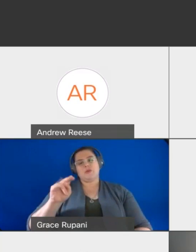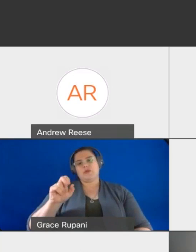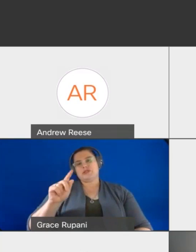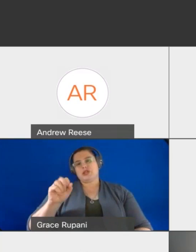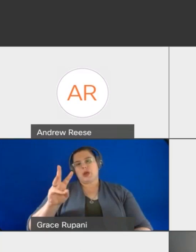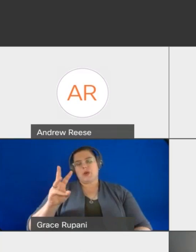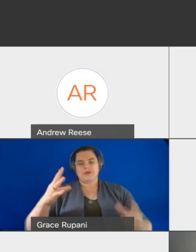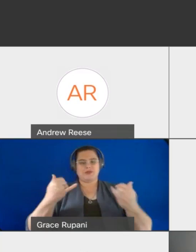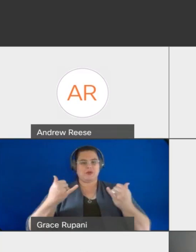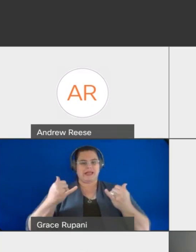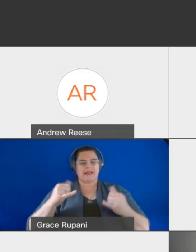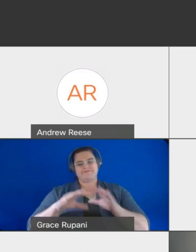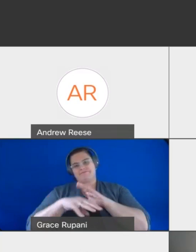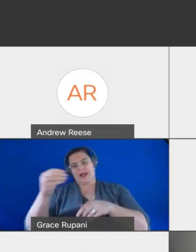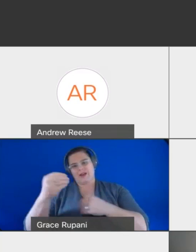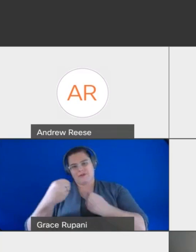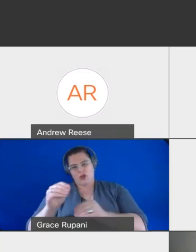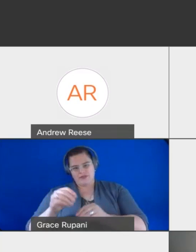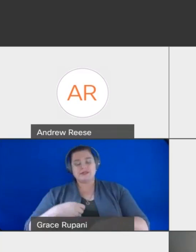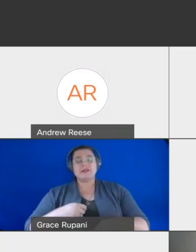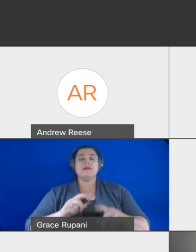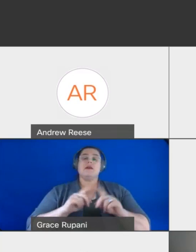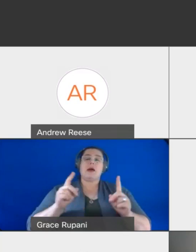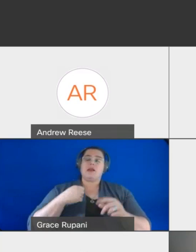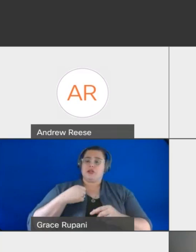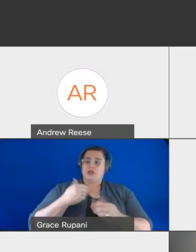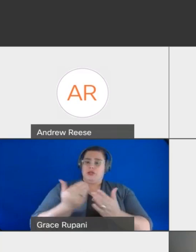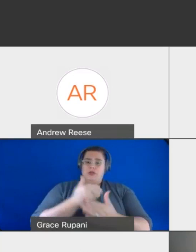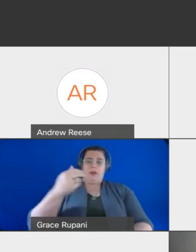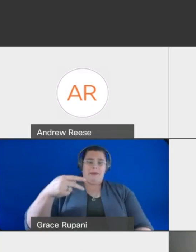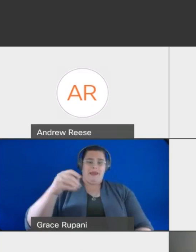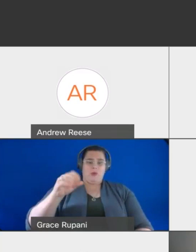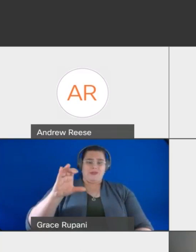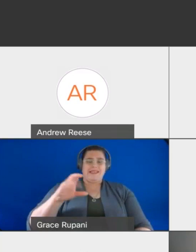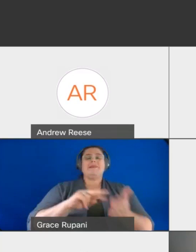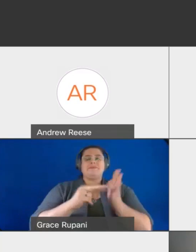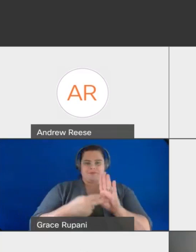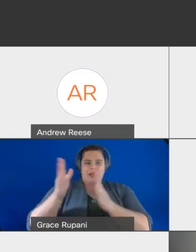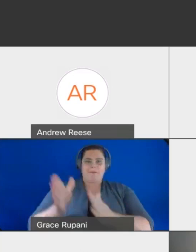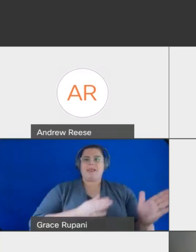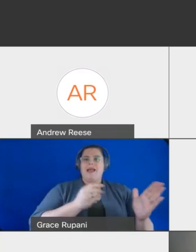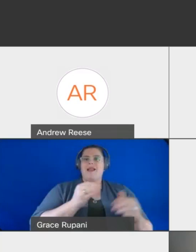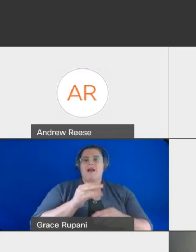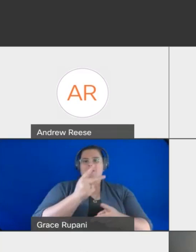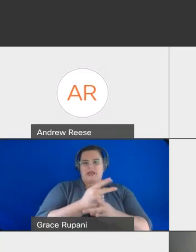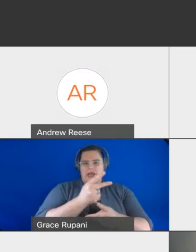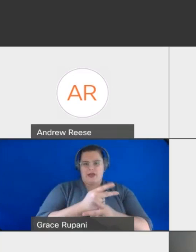to respond to this. There's a new plan of care section. It's the new way that they access prior authorizations.